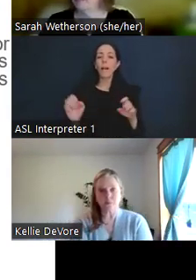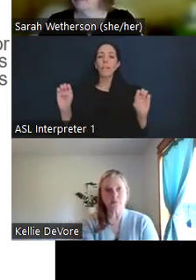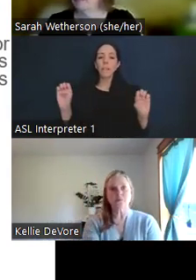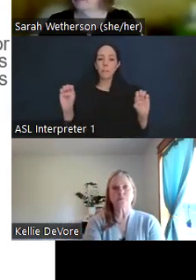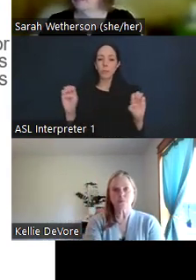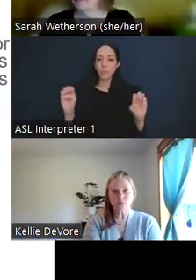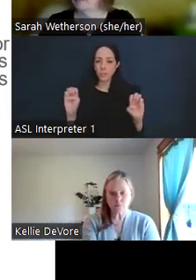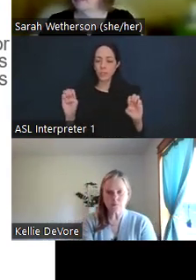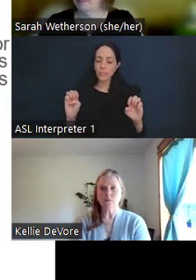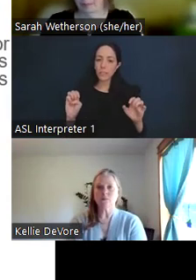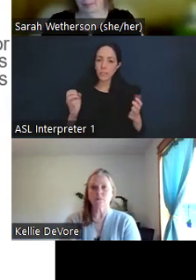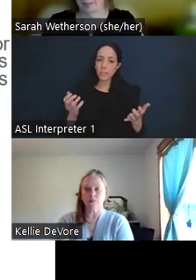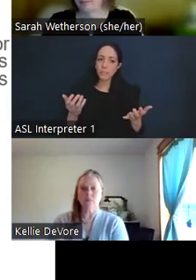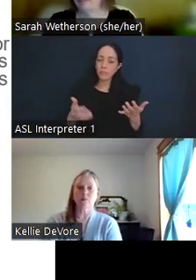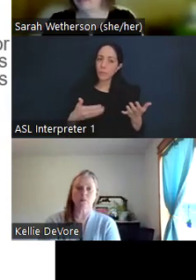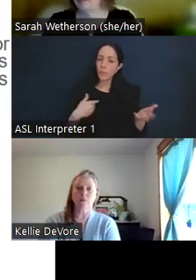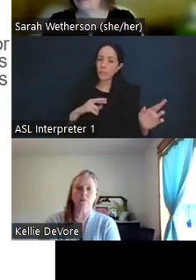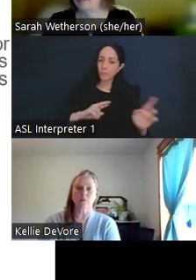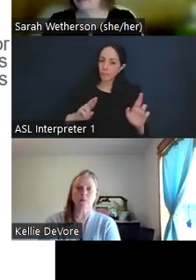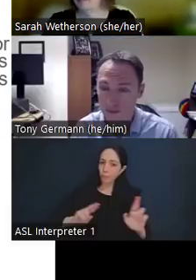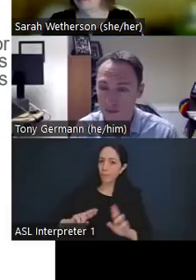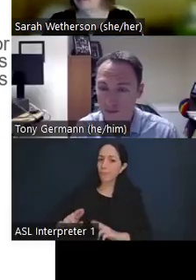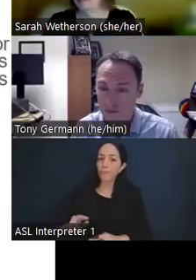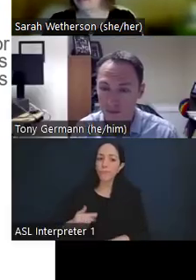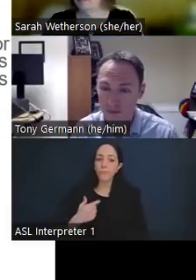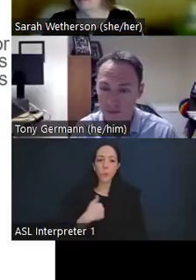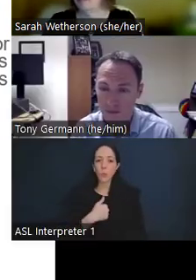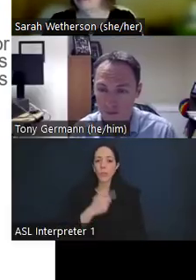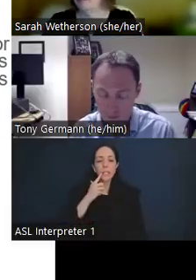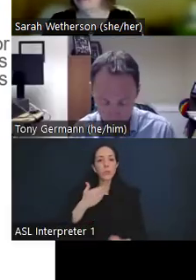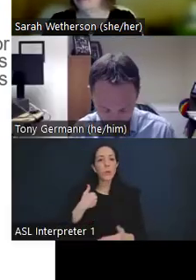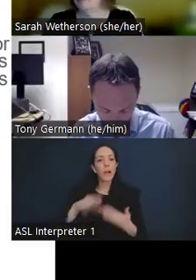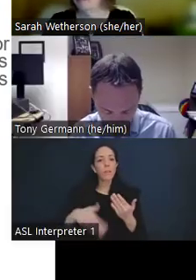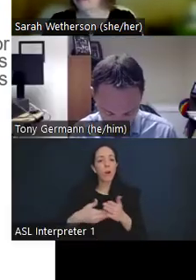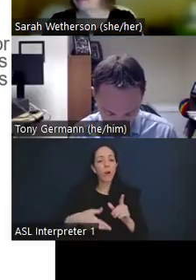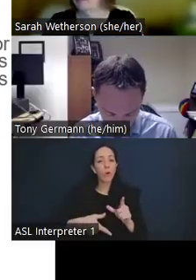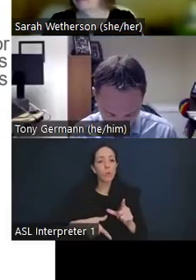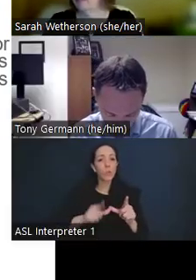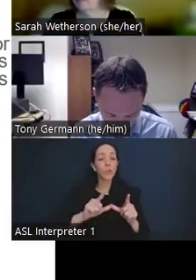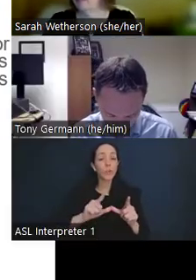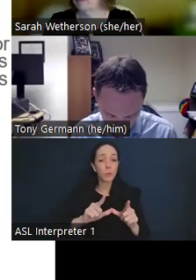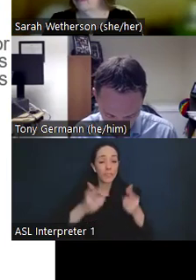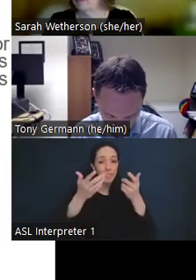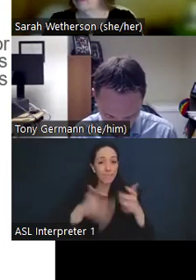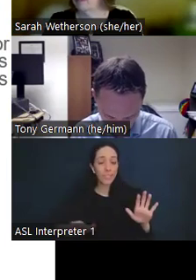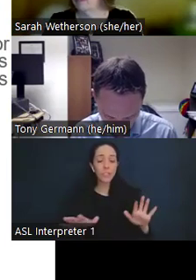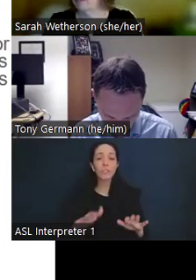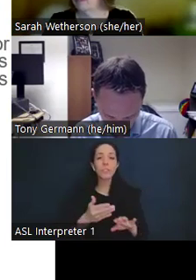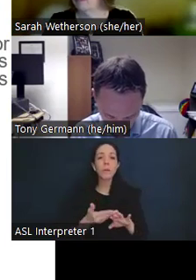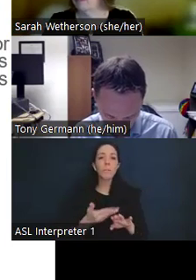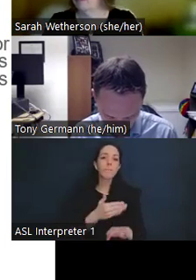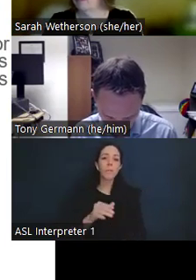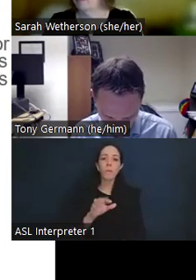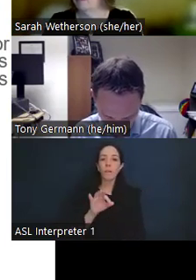we continue to gear up for that. We need to be completely done with our renewals by February of 2025. So we've